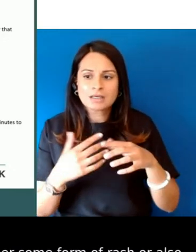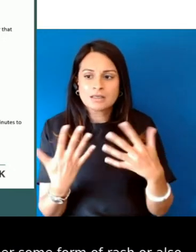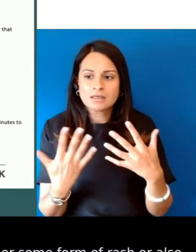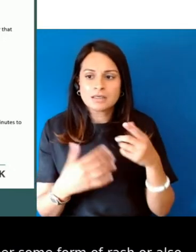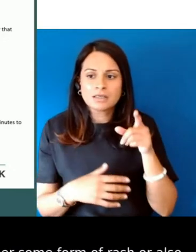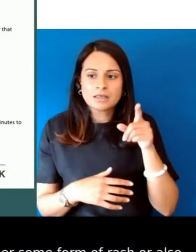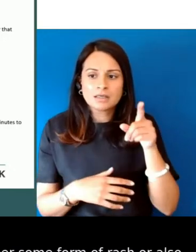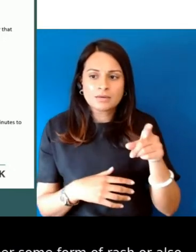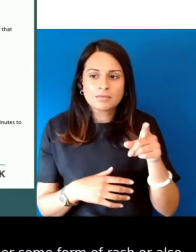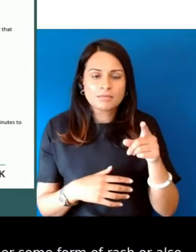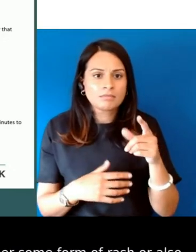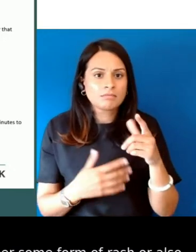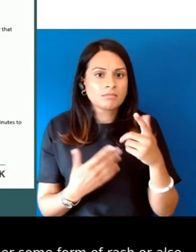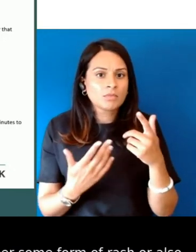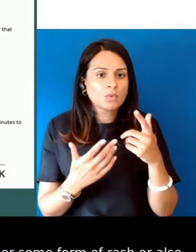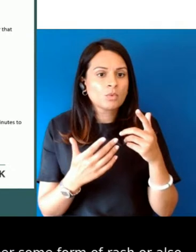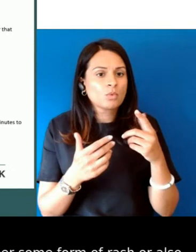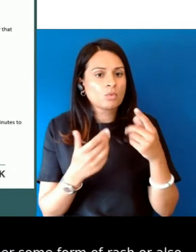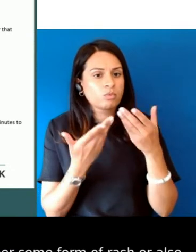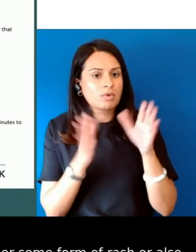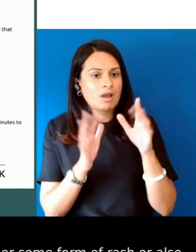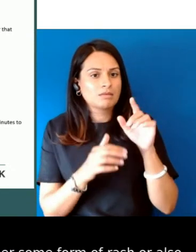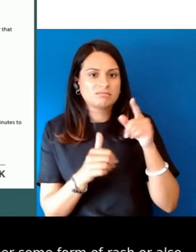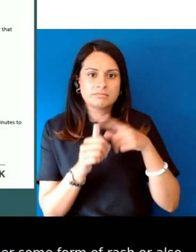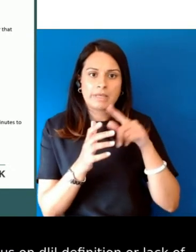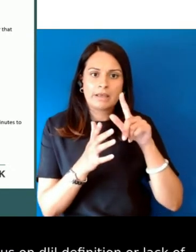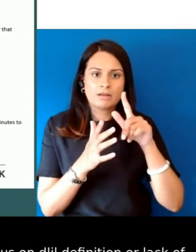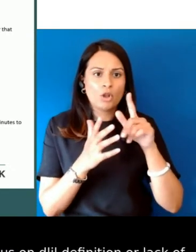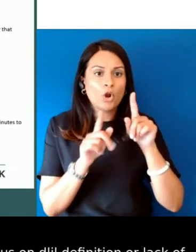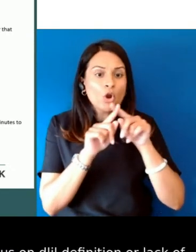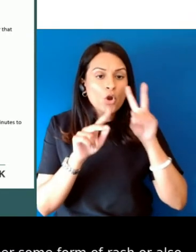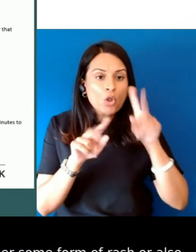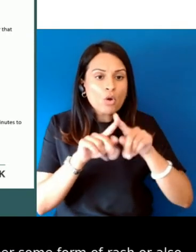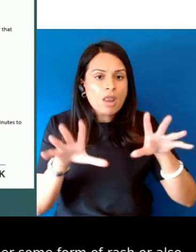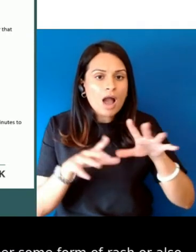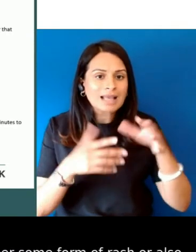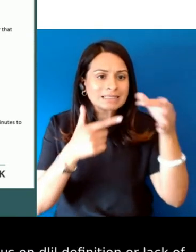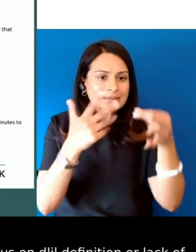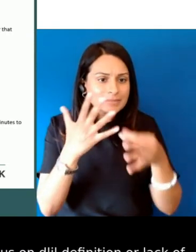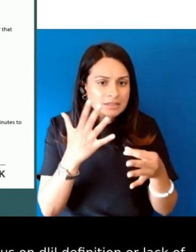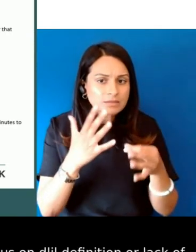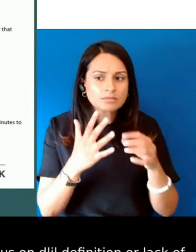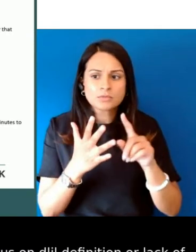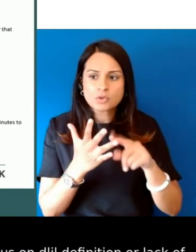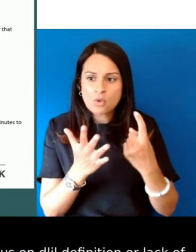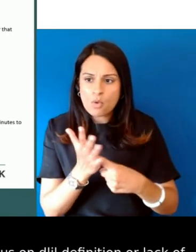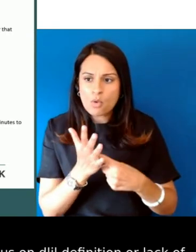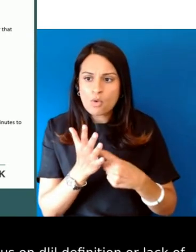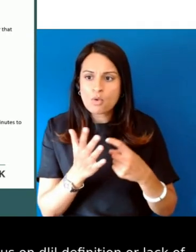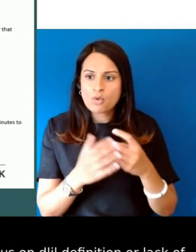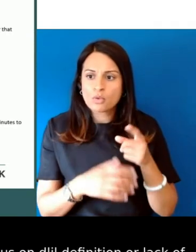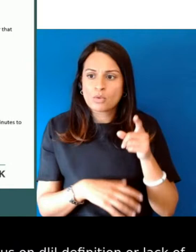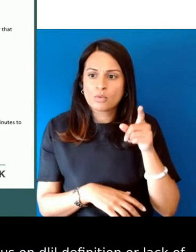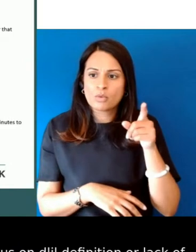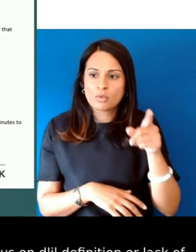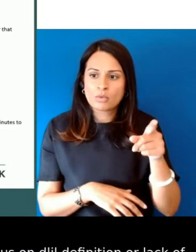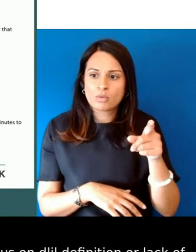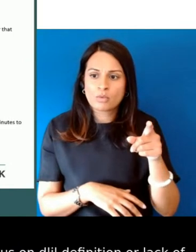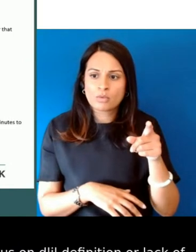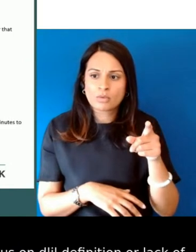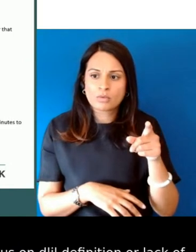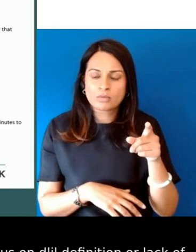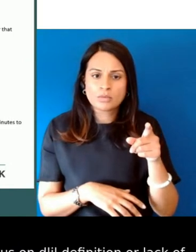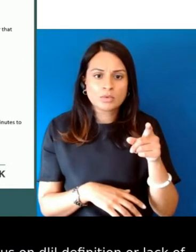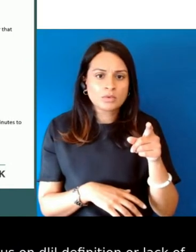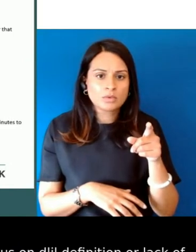may appear whether it's got lots of different um symptoms there as well and the reason i include this is when the consensus was done